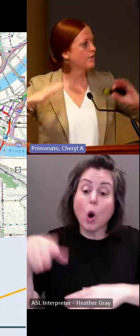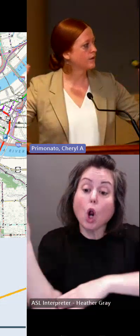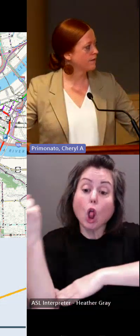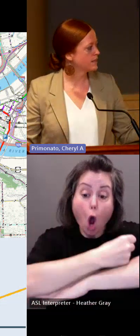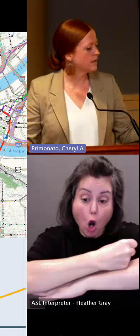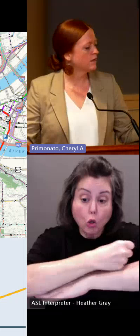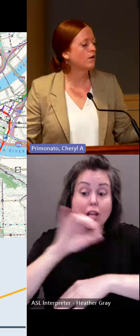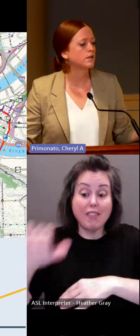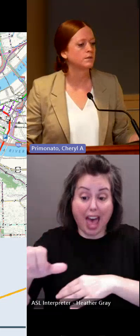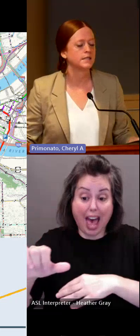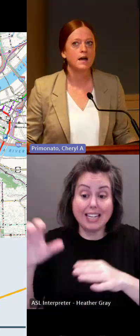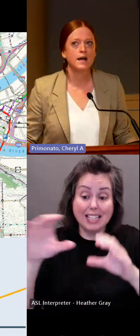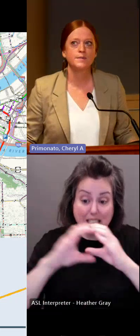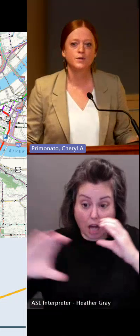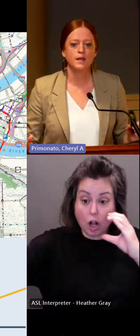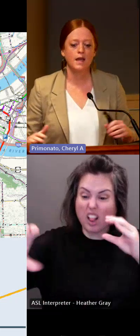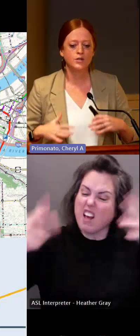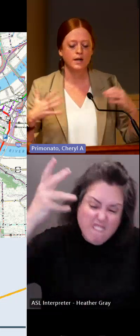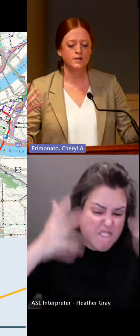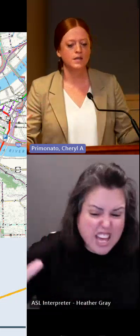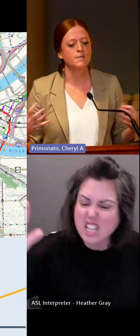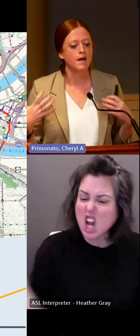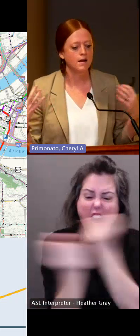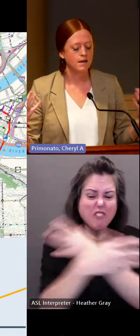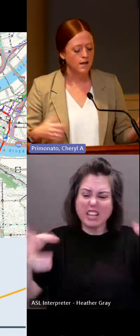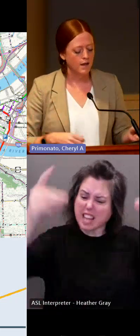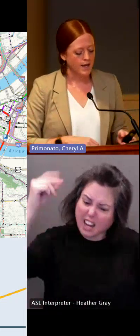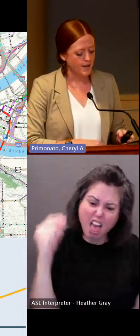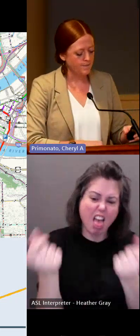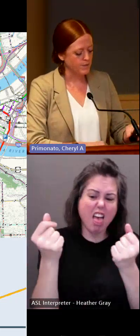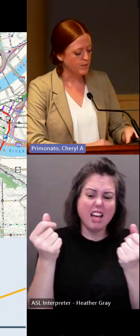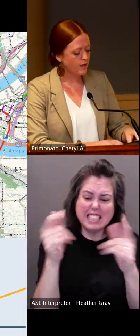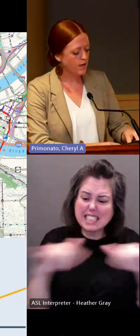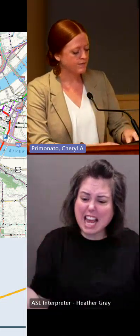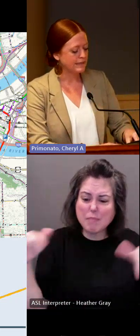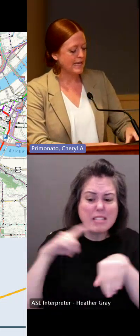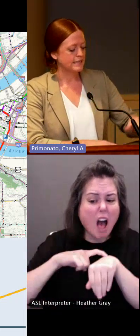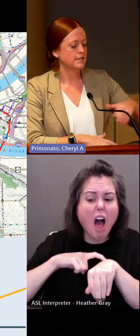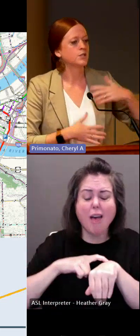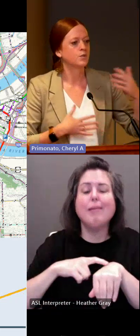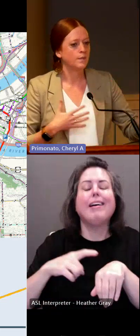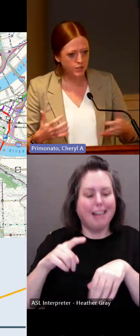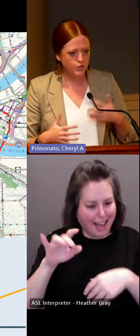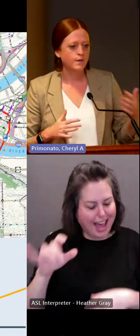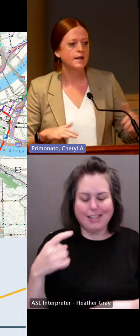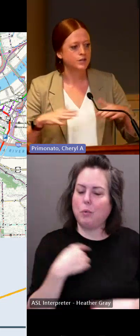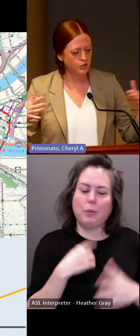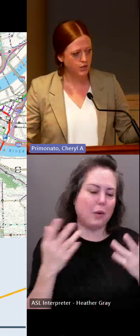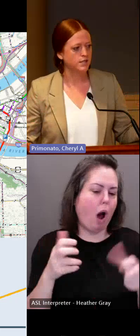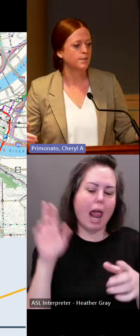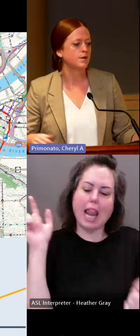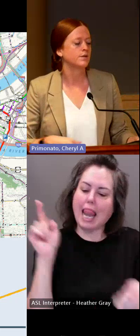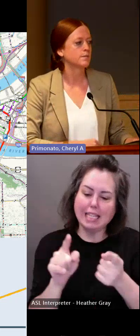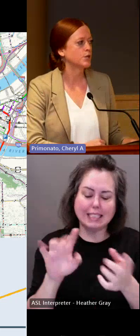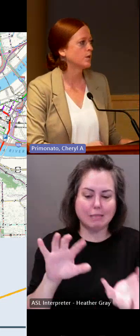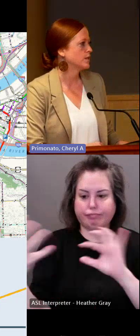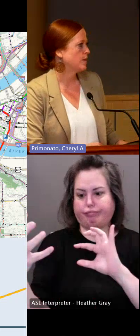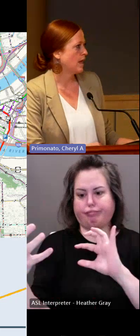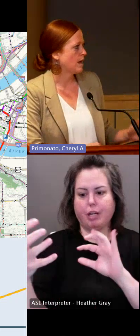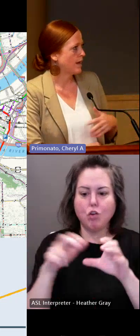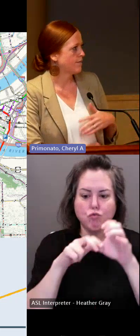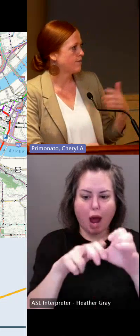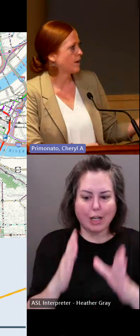get everything done all at one time. So again, trying to keep that spirit of less disruption to riders and trying to bundle as